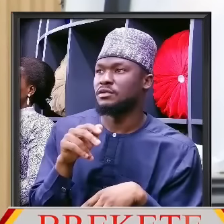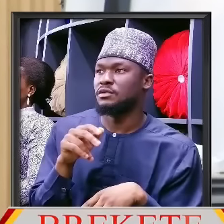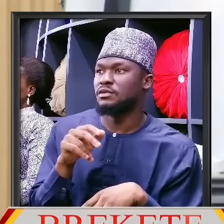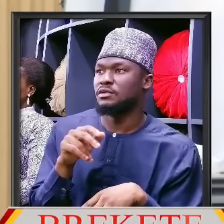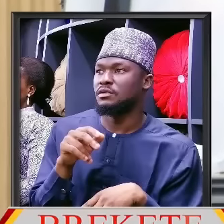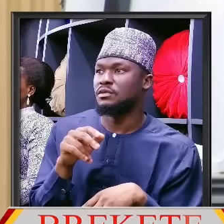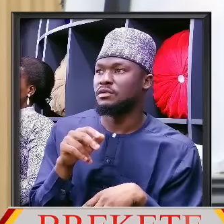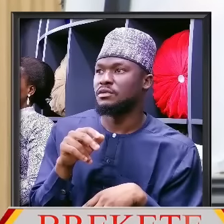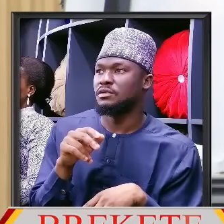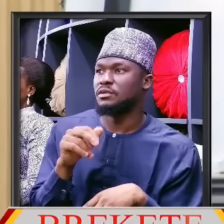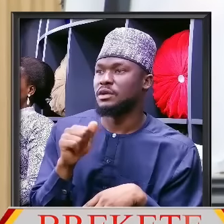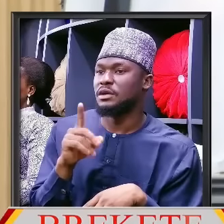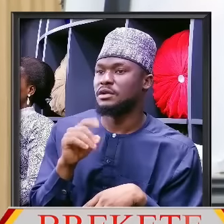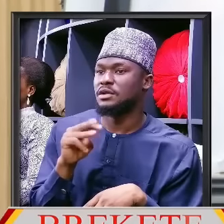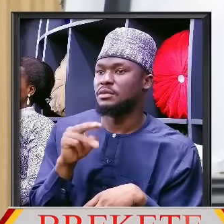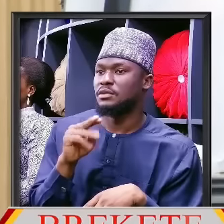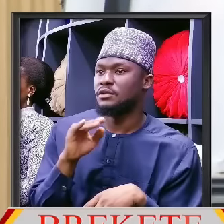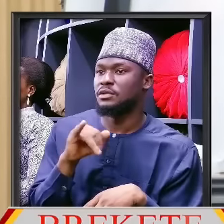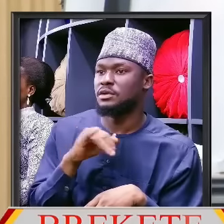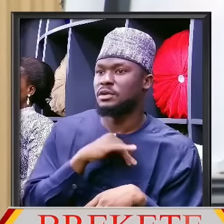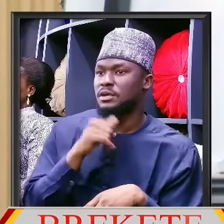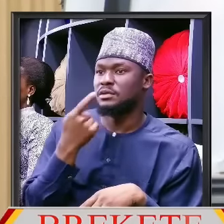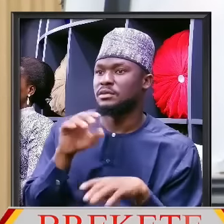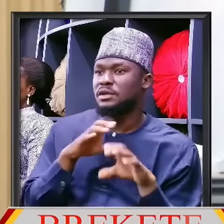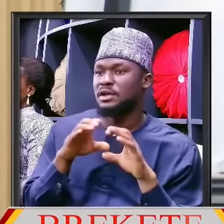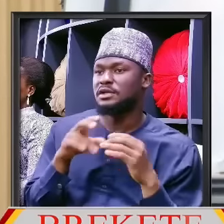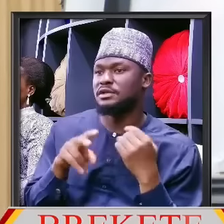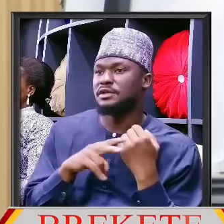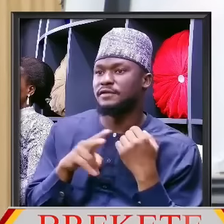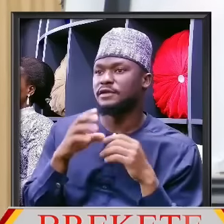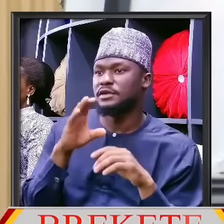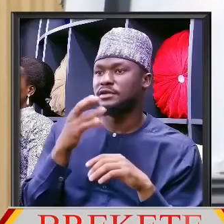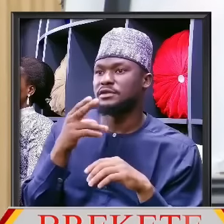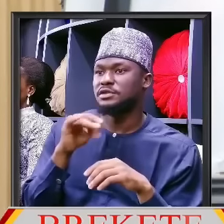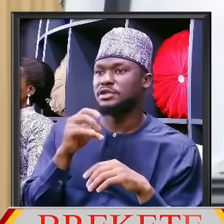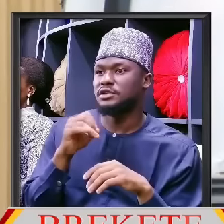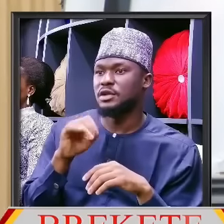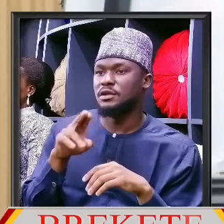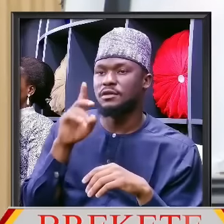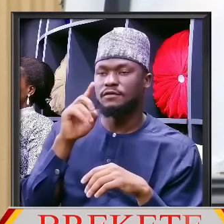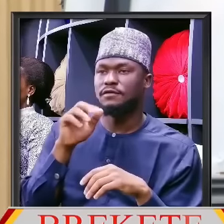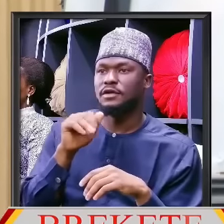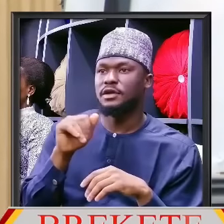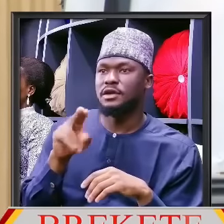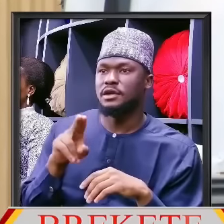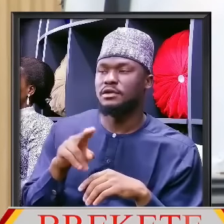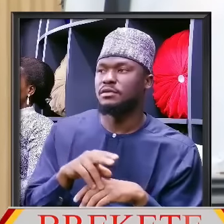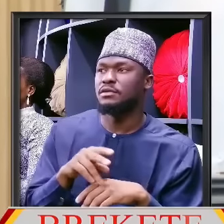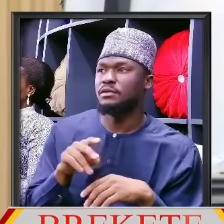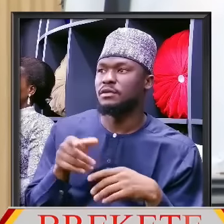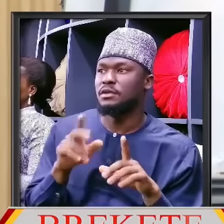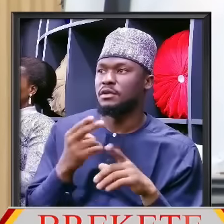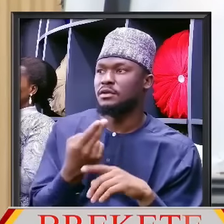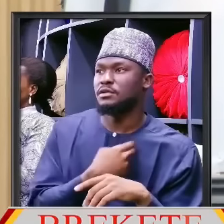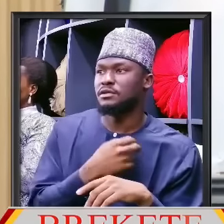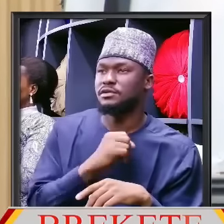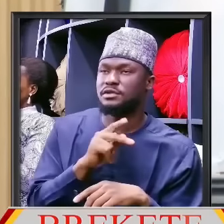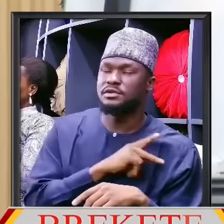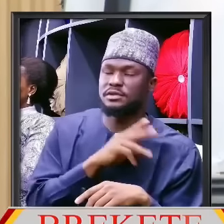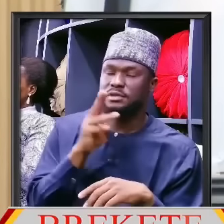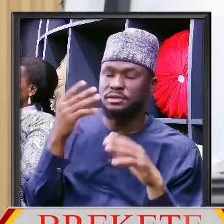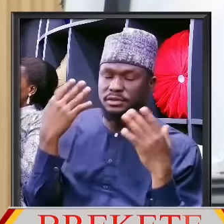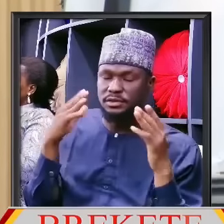Sonny Adaboyin. And I'm maybe the acting vice chancellor of Ambrose Alli University, Abuja. Okay. Make you appreciate him.